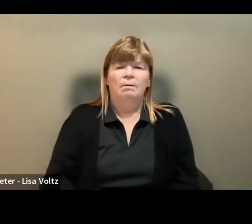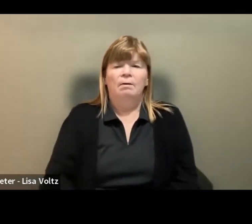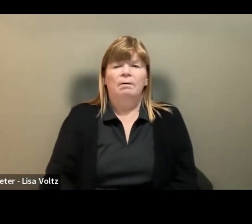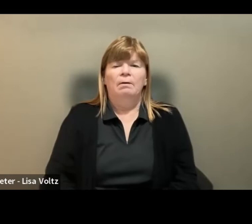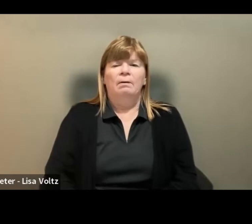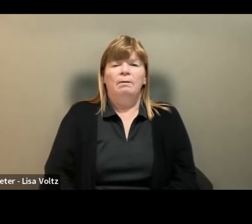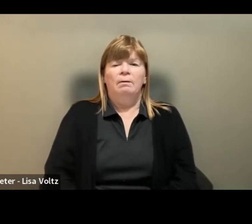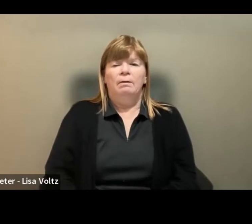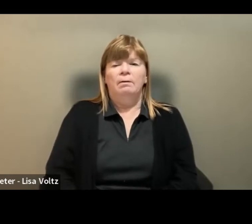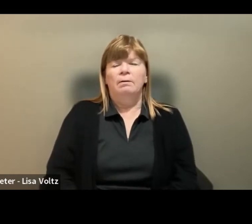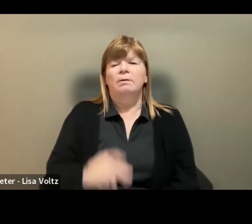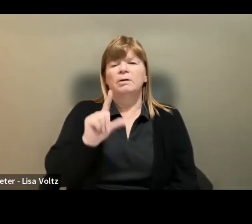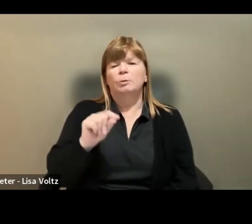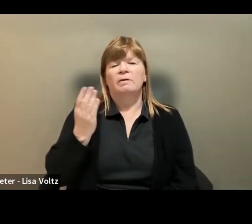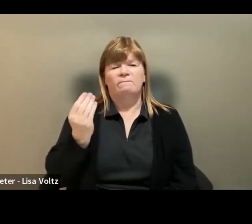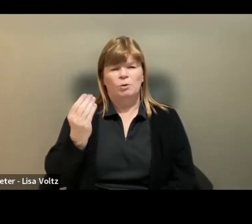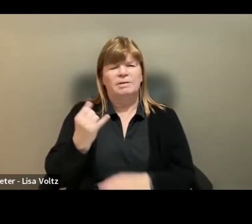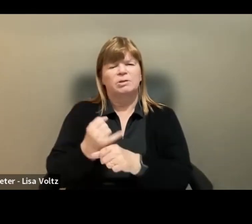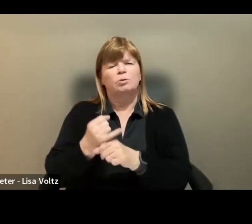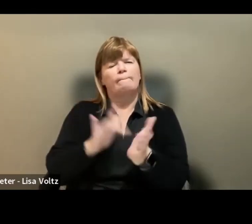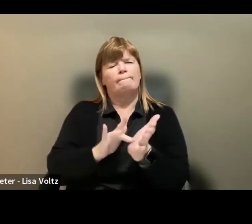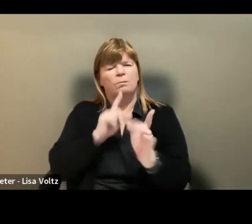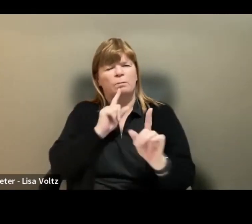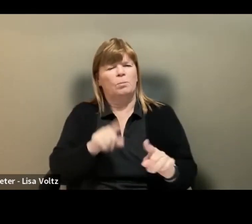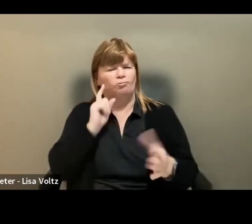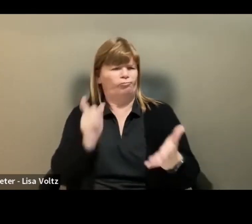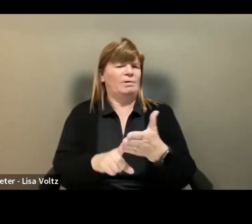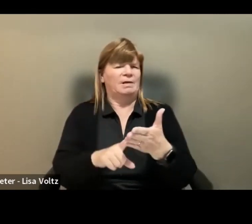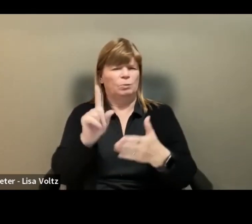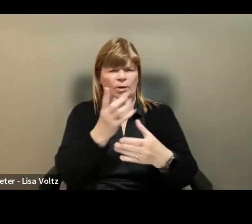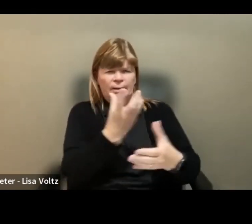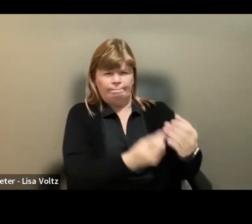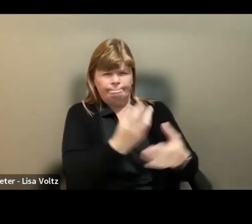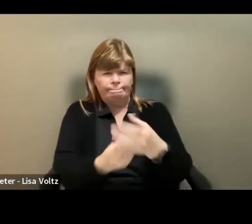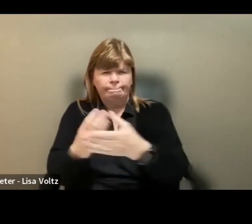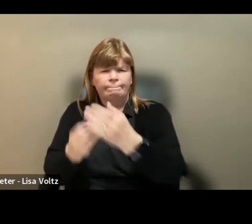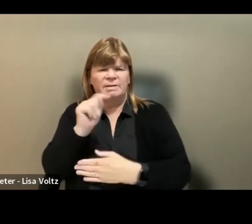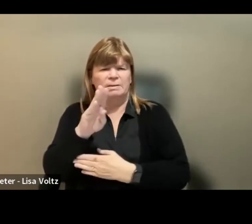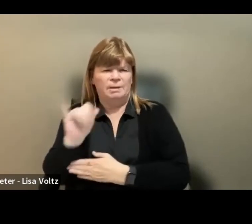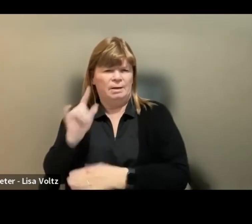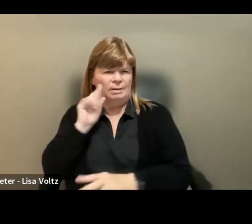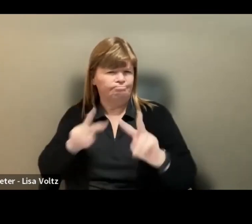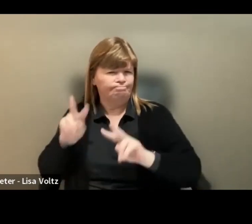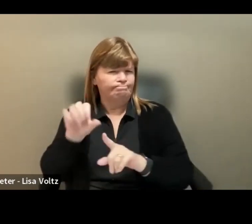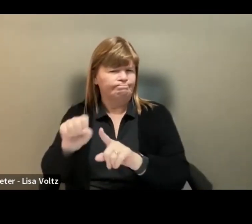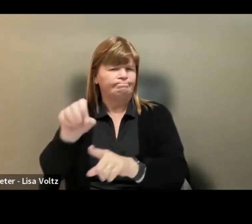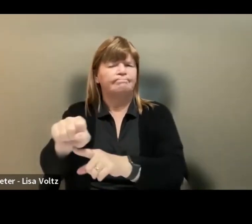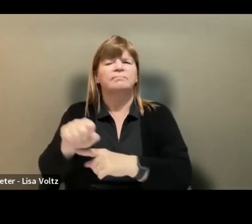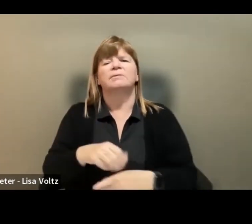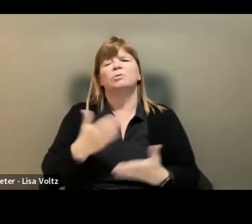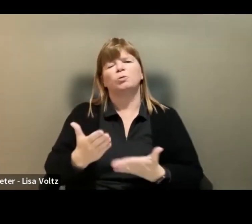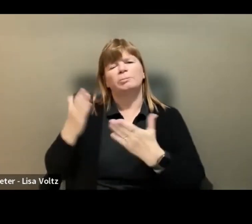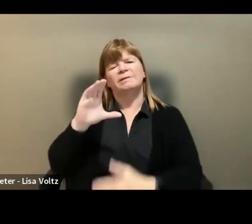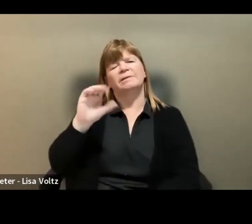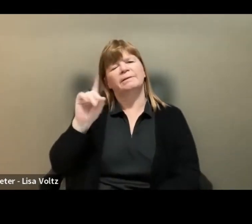a 2014 Institute of Medicine report recognized the gaps in TBI surveillance and recommended that CDC